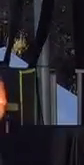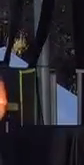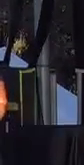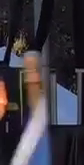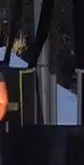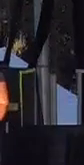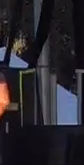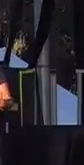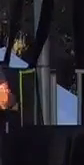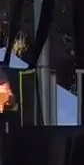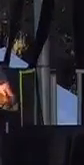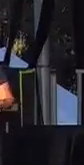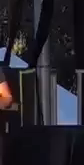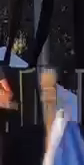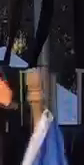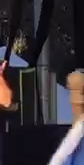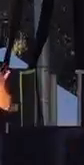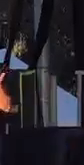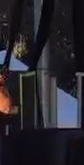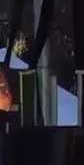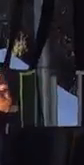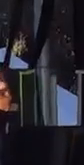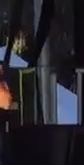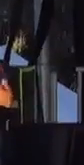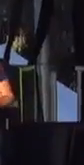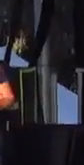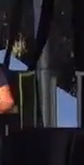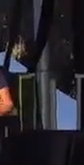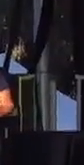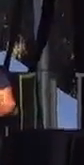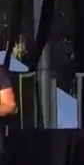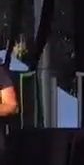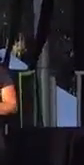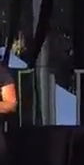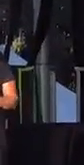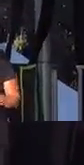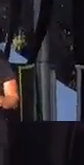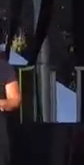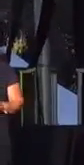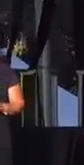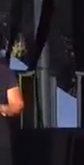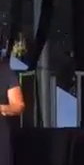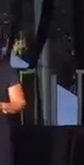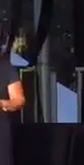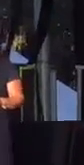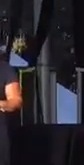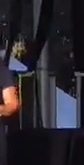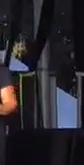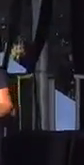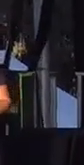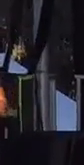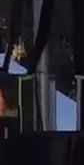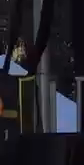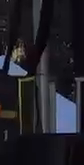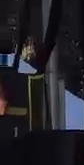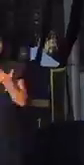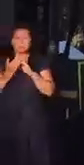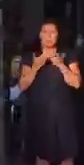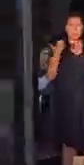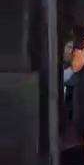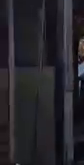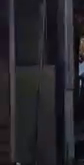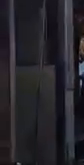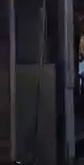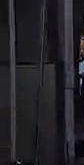Another warm thank you for Secretary Fanning and all of those members of our armed service community in San Diego. Thank you